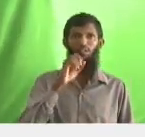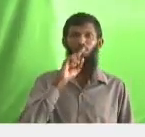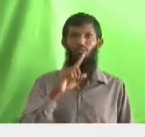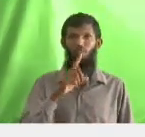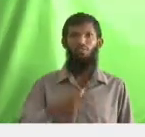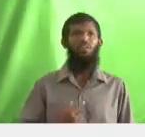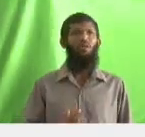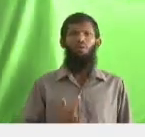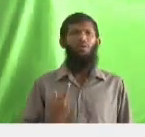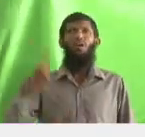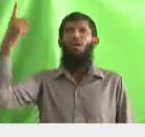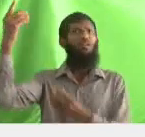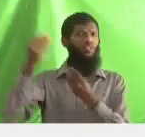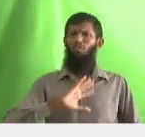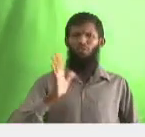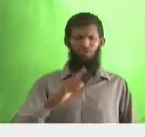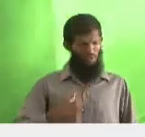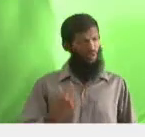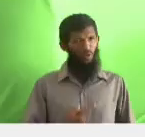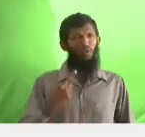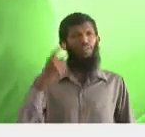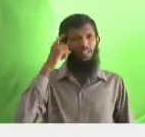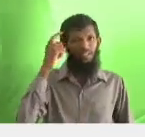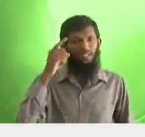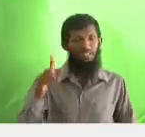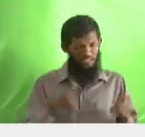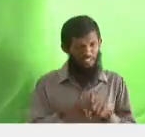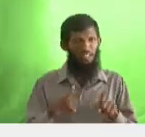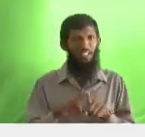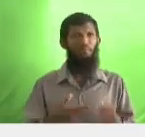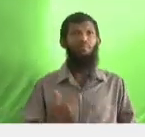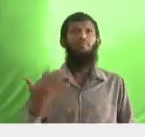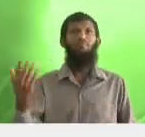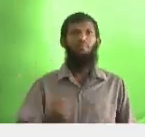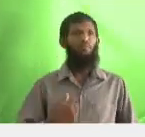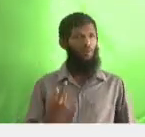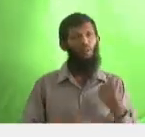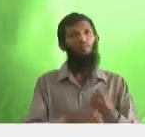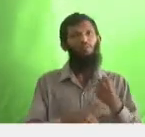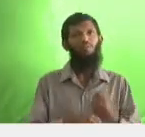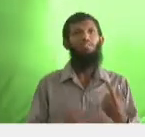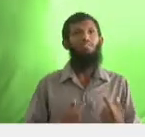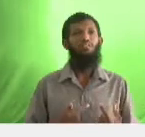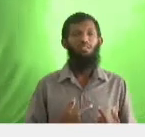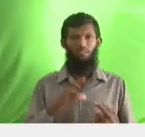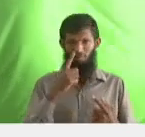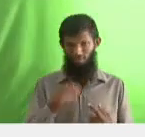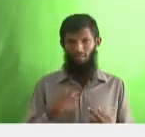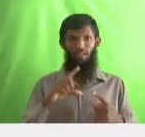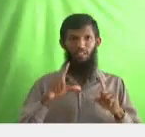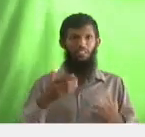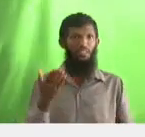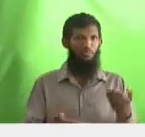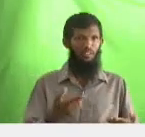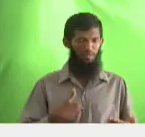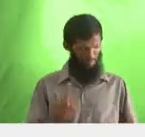me, it is my intellect, my brain, my own capacity, my shrewdness, and my ability to do the trade or the